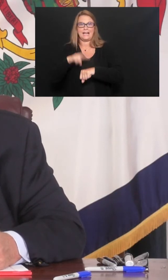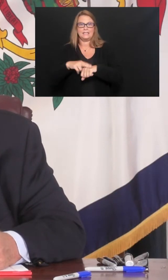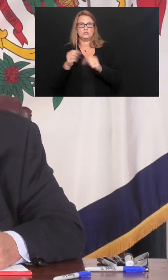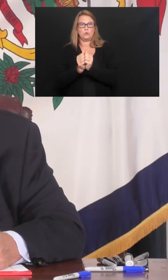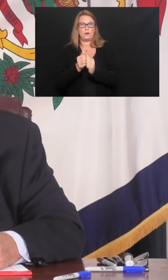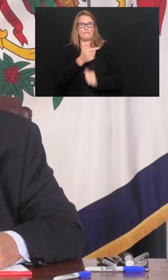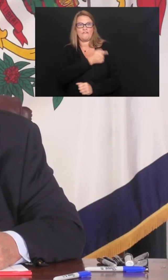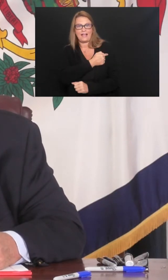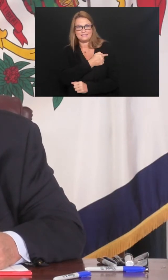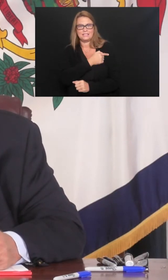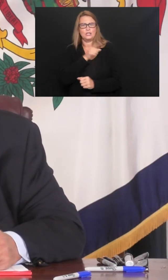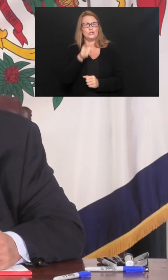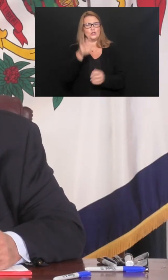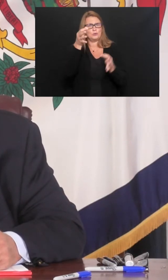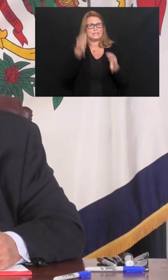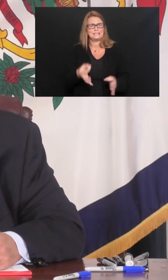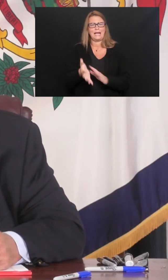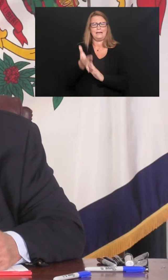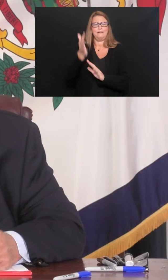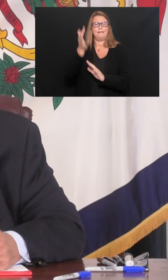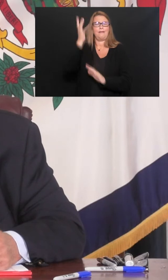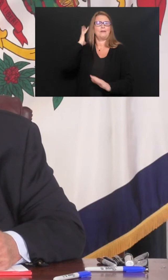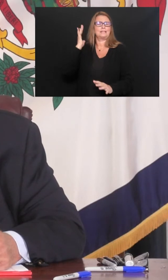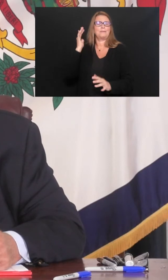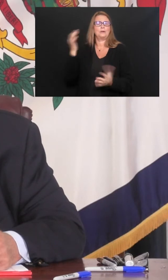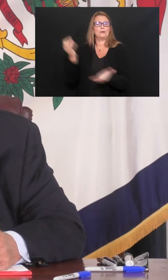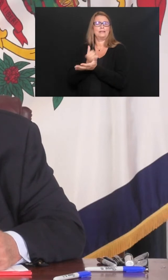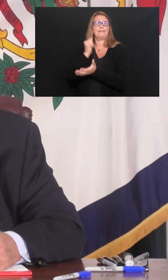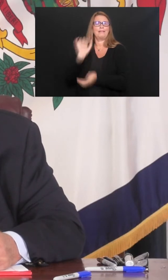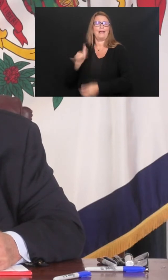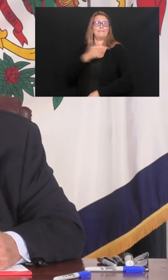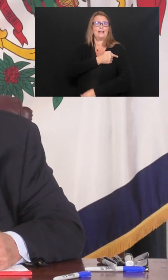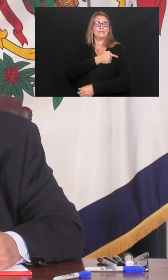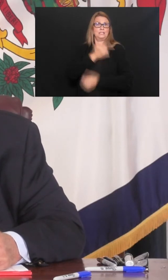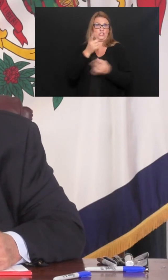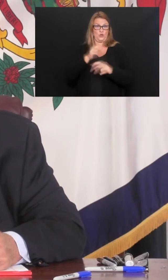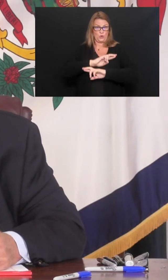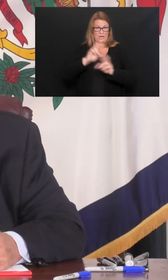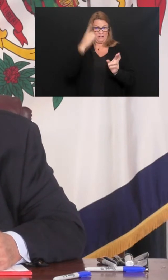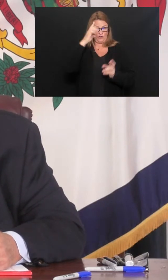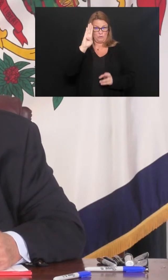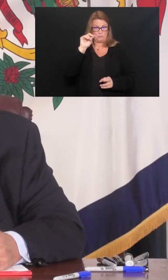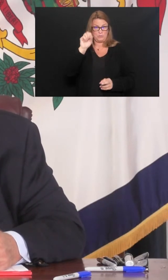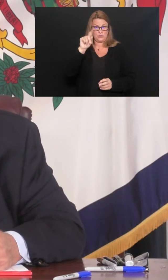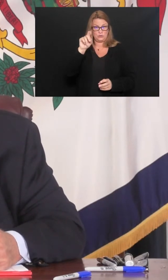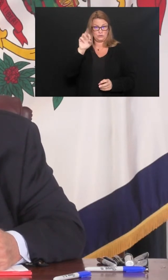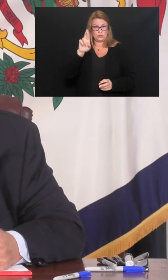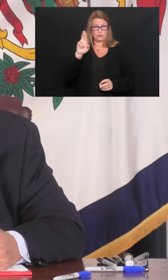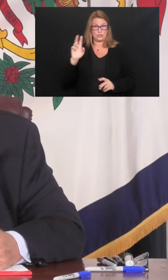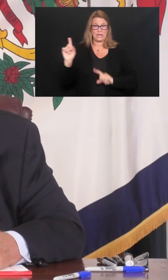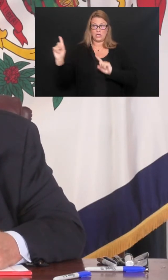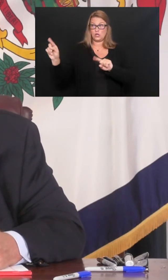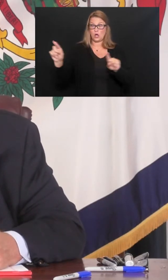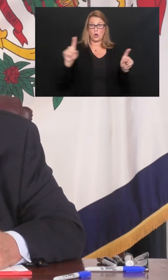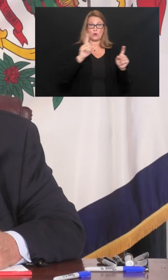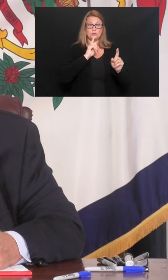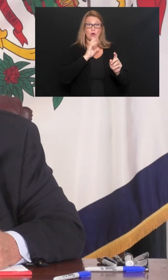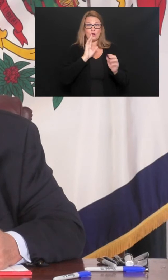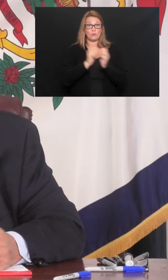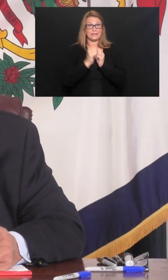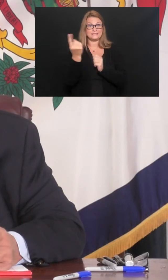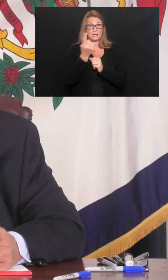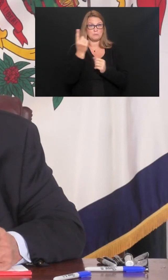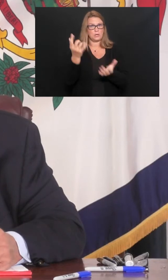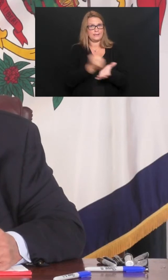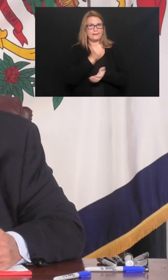and you decided to get vaccinated a long time ago. If you're up for your booster shot, run over top of somebody and get that booster